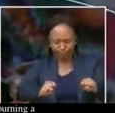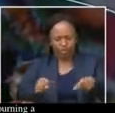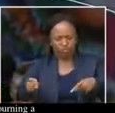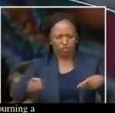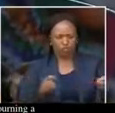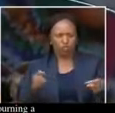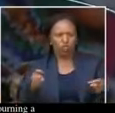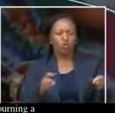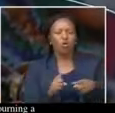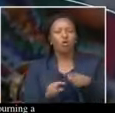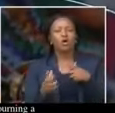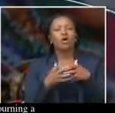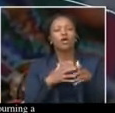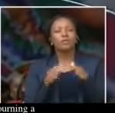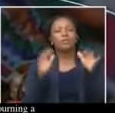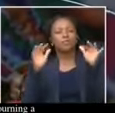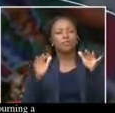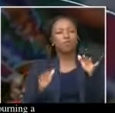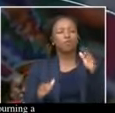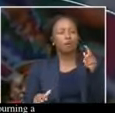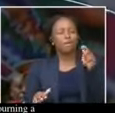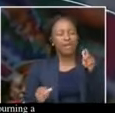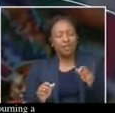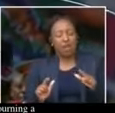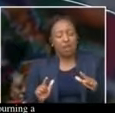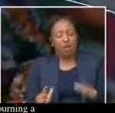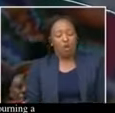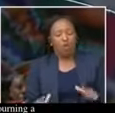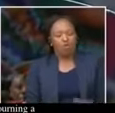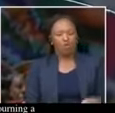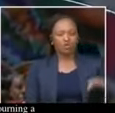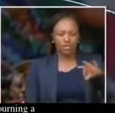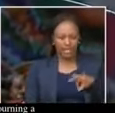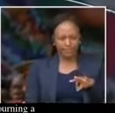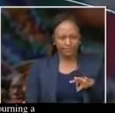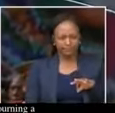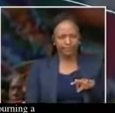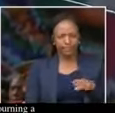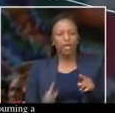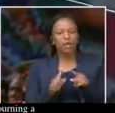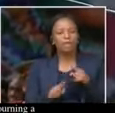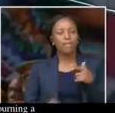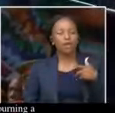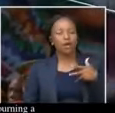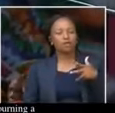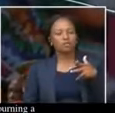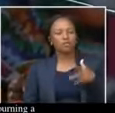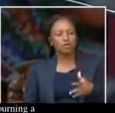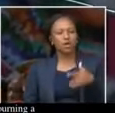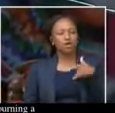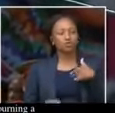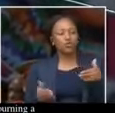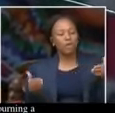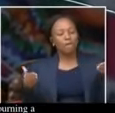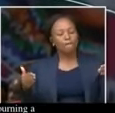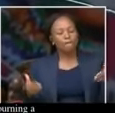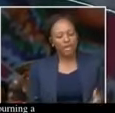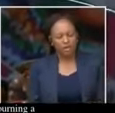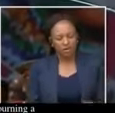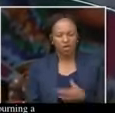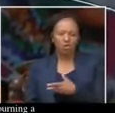those who are paid lower salaries. I'm here not so much to bury mama,